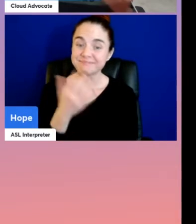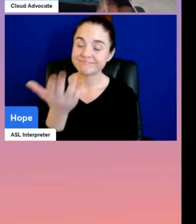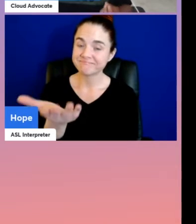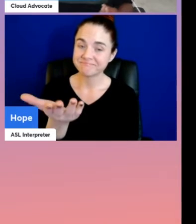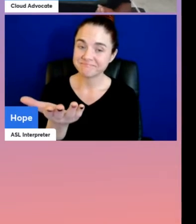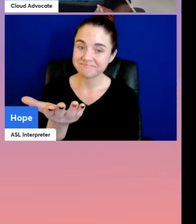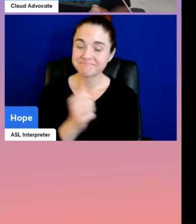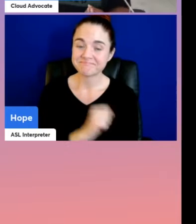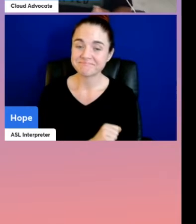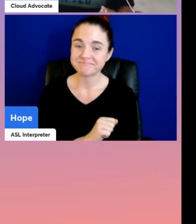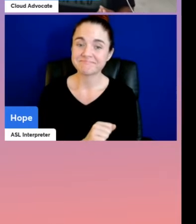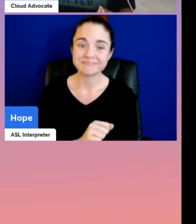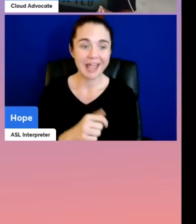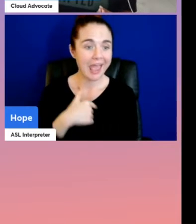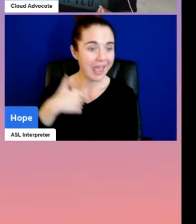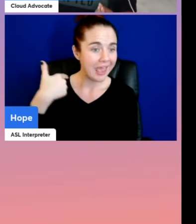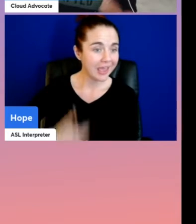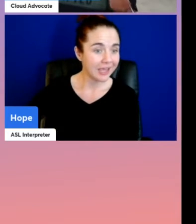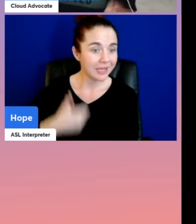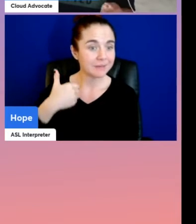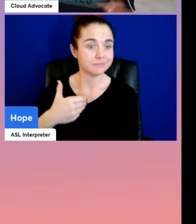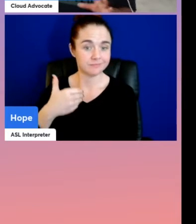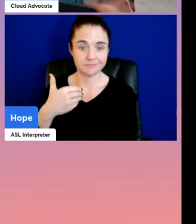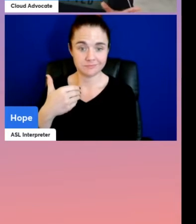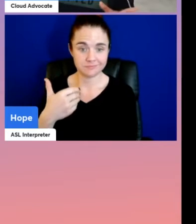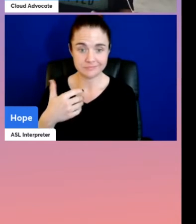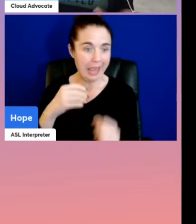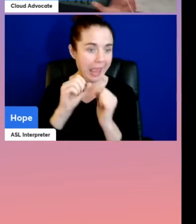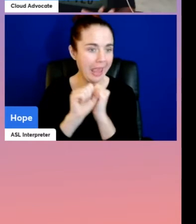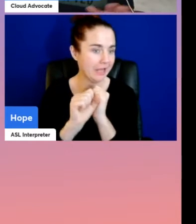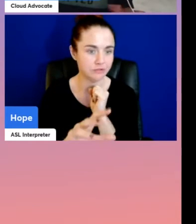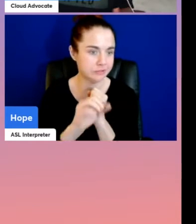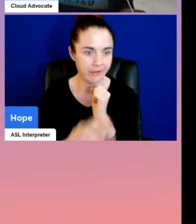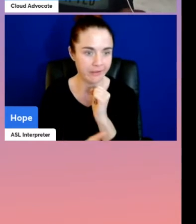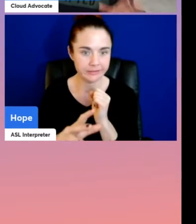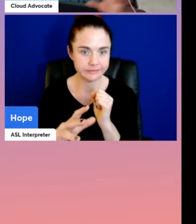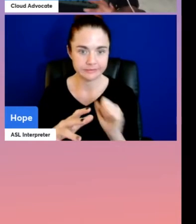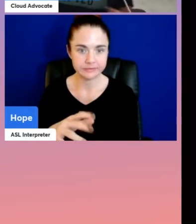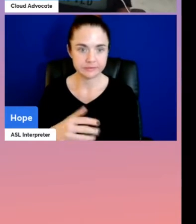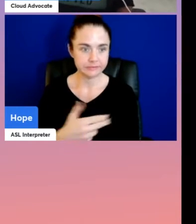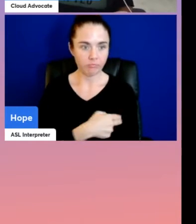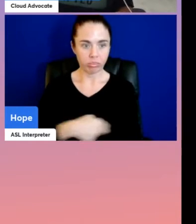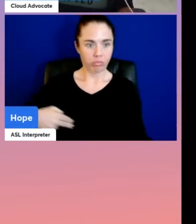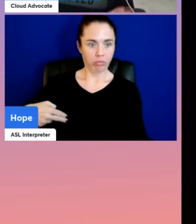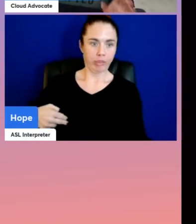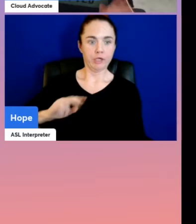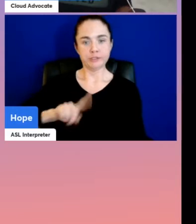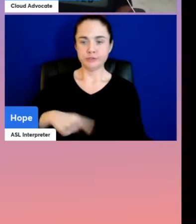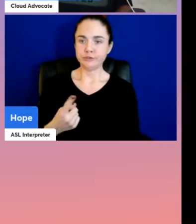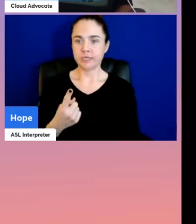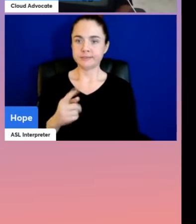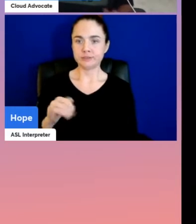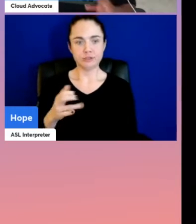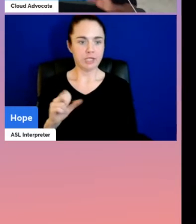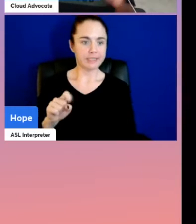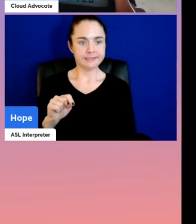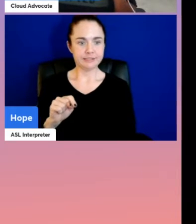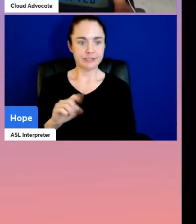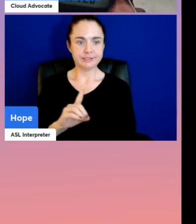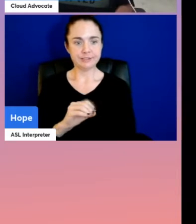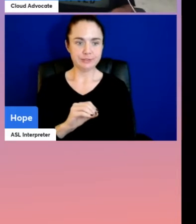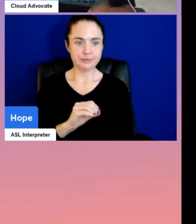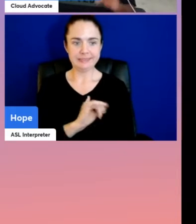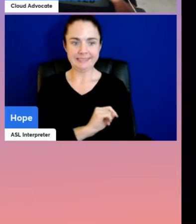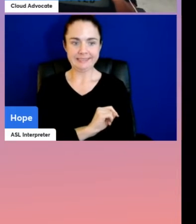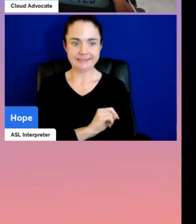I am a walking advertisement of the Nike slogan, just do it. Like I literally just see something I want and